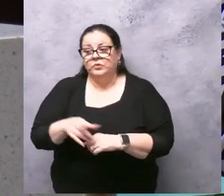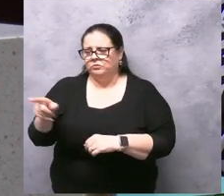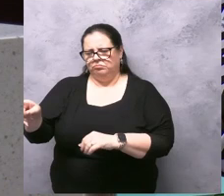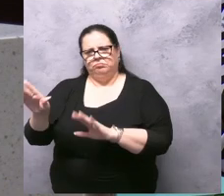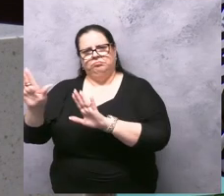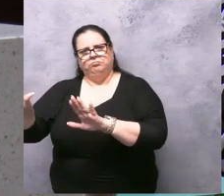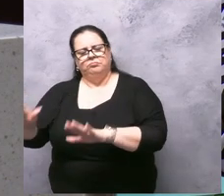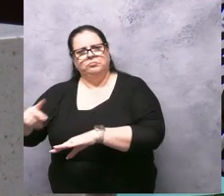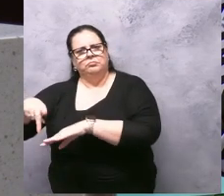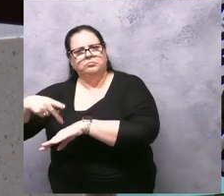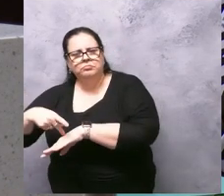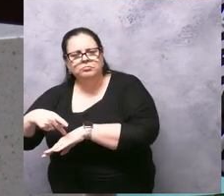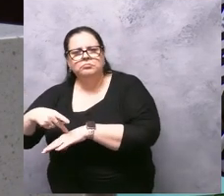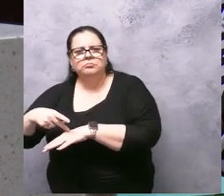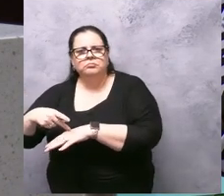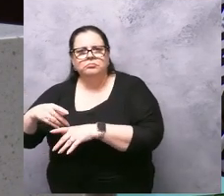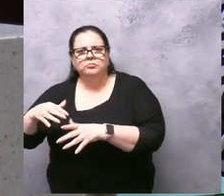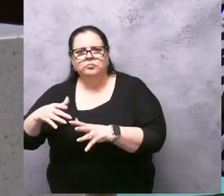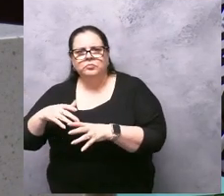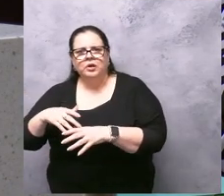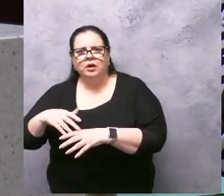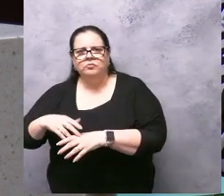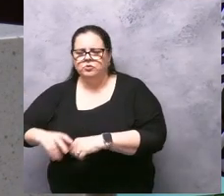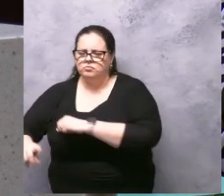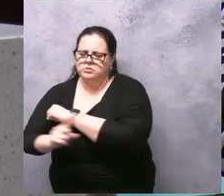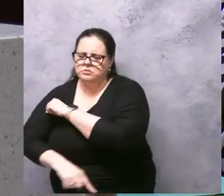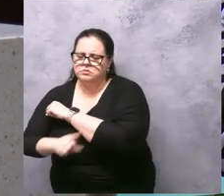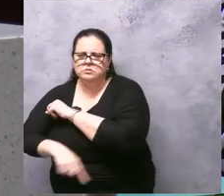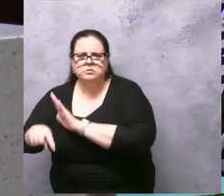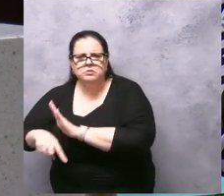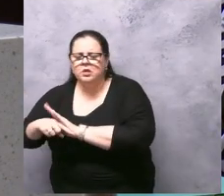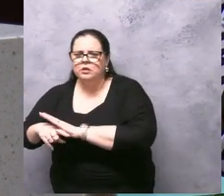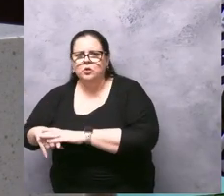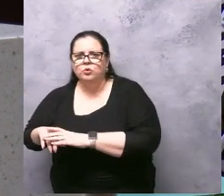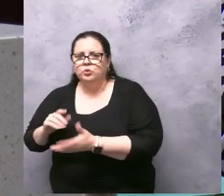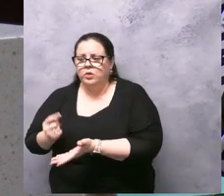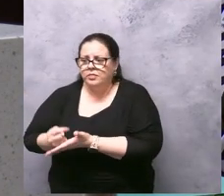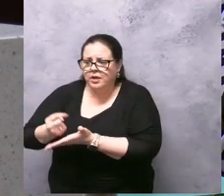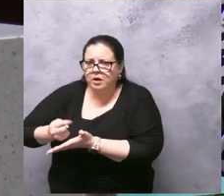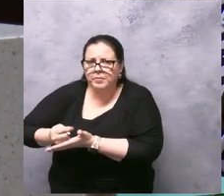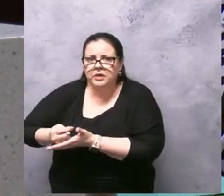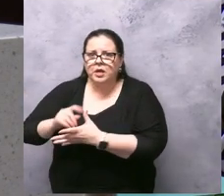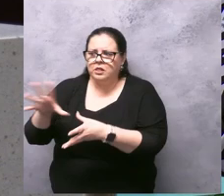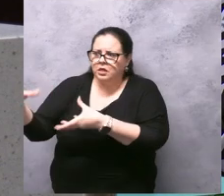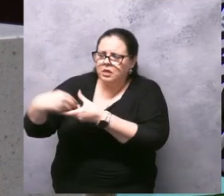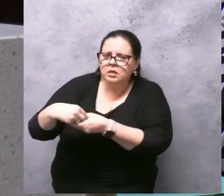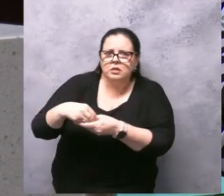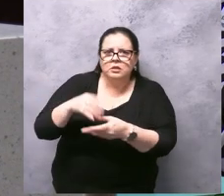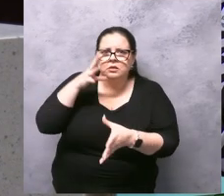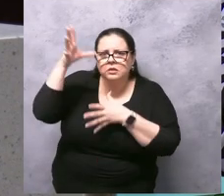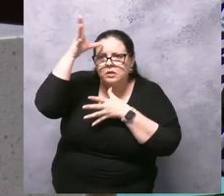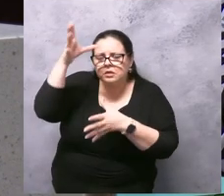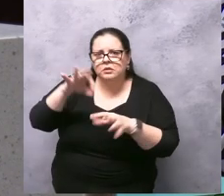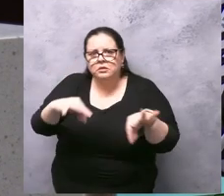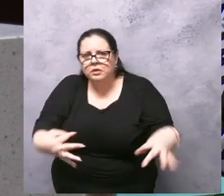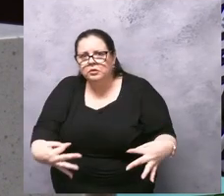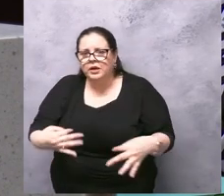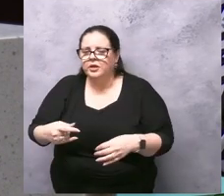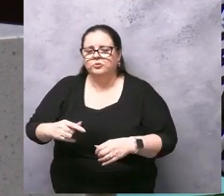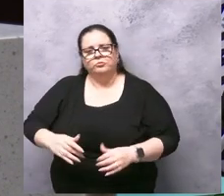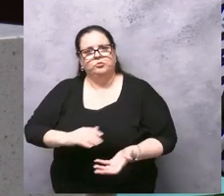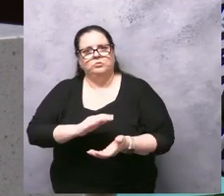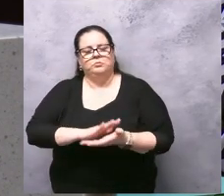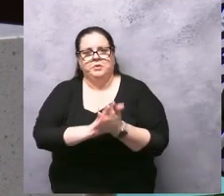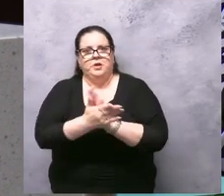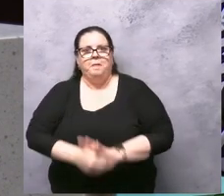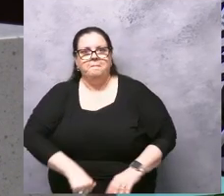done a fantastic job of moving from punitive to therapeutic, to incorporate the families into that culture and to create Cardinal pride